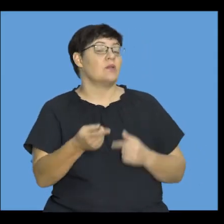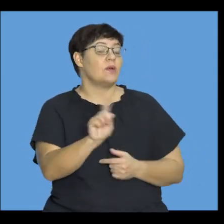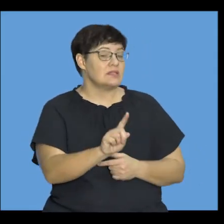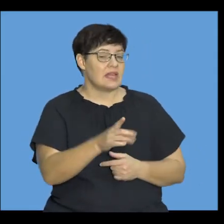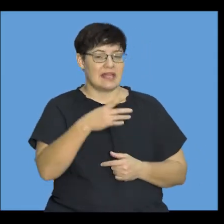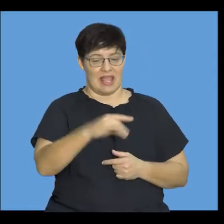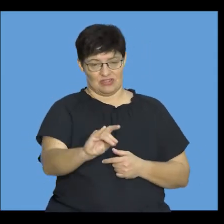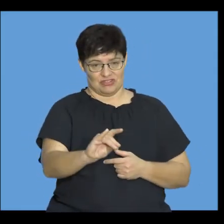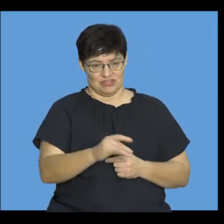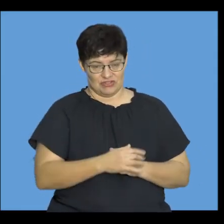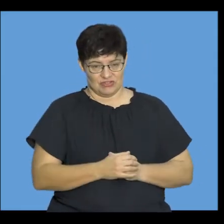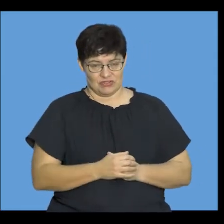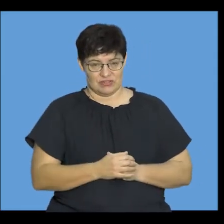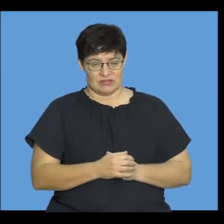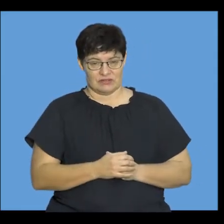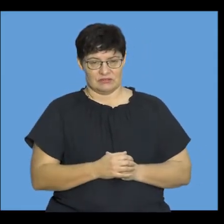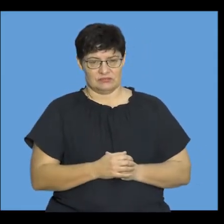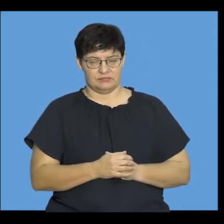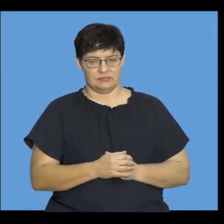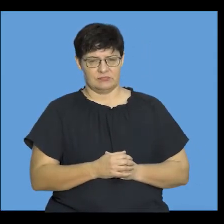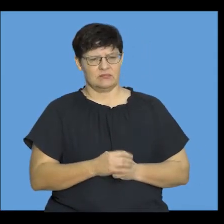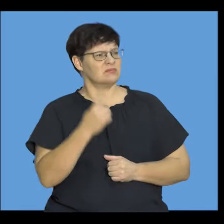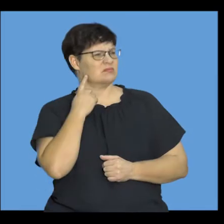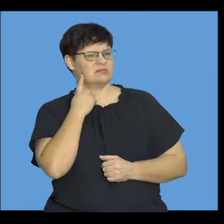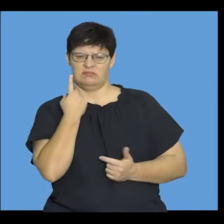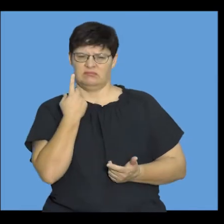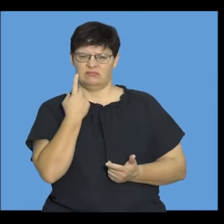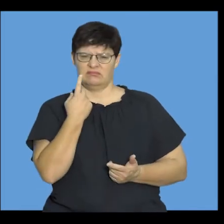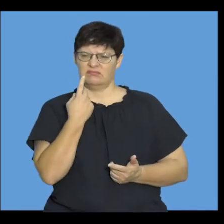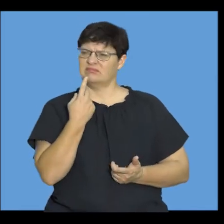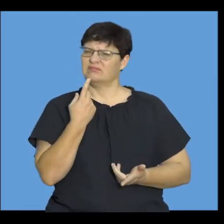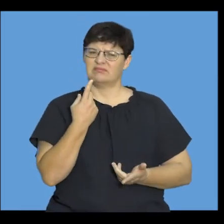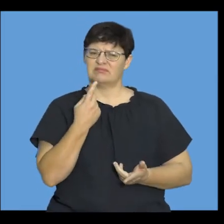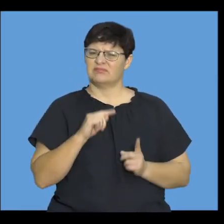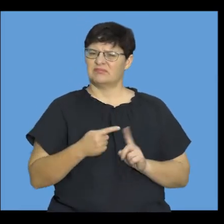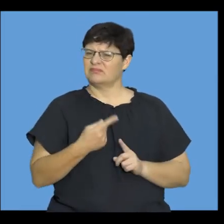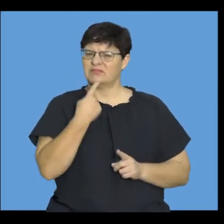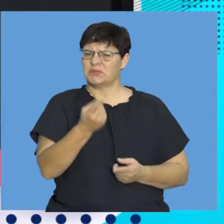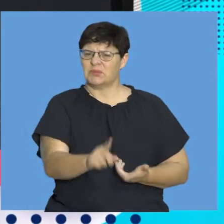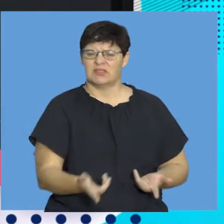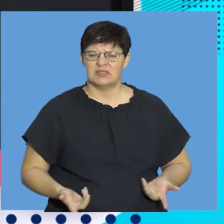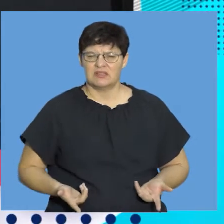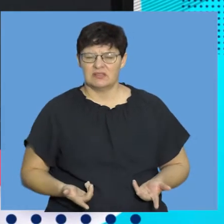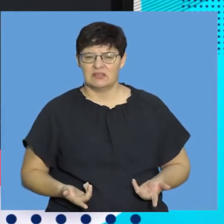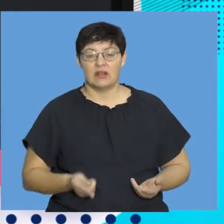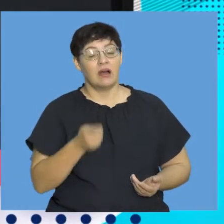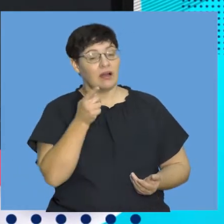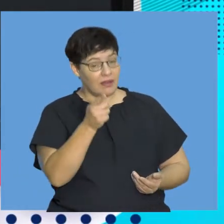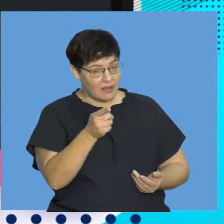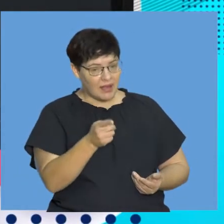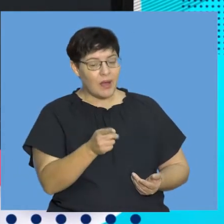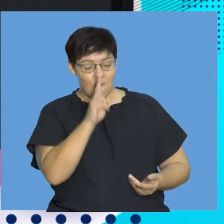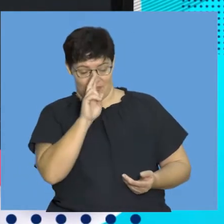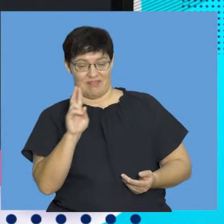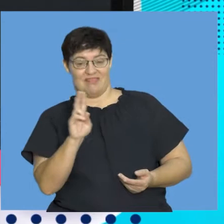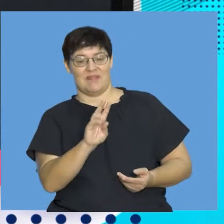dealing with cash. Now you would think, why are we emphasizing this point? Because you will clearly